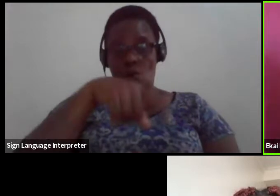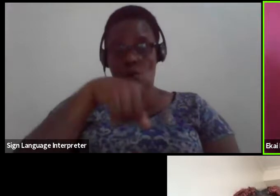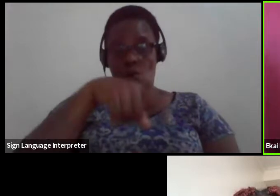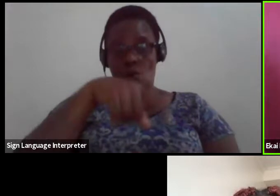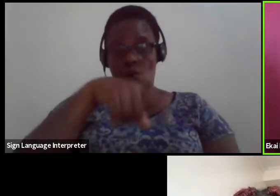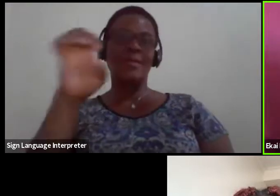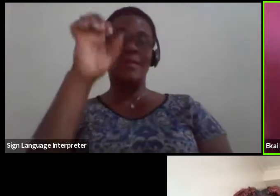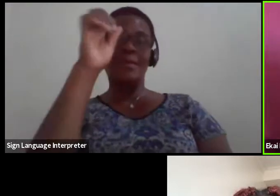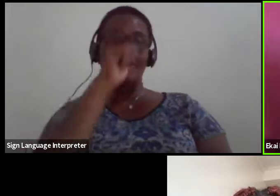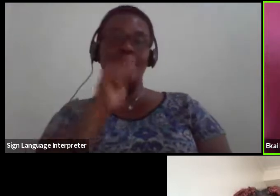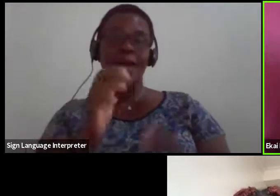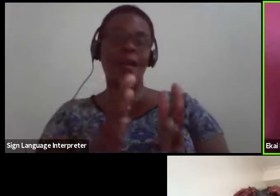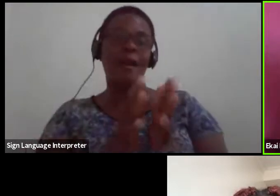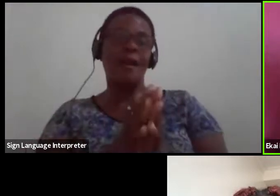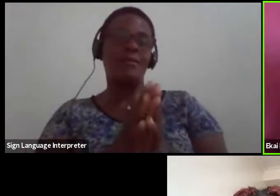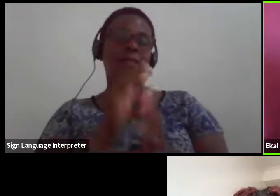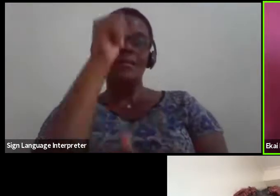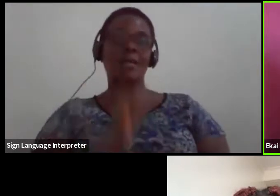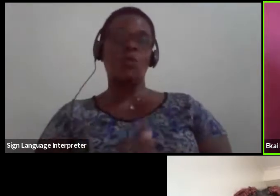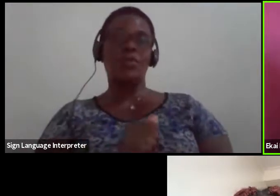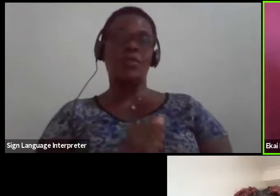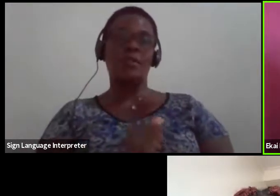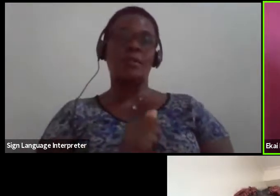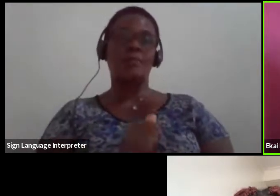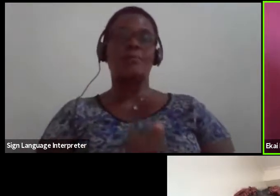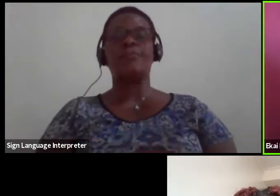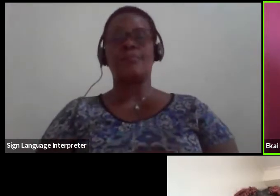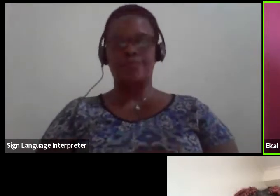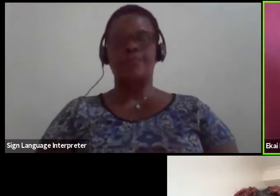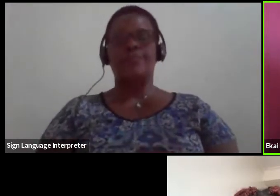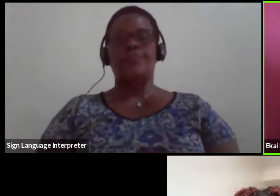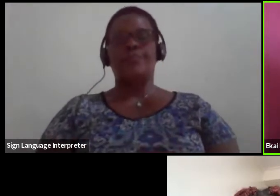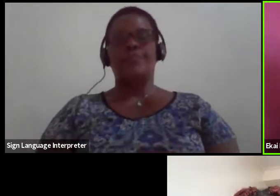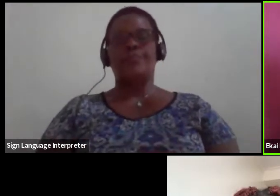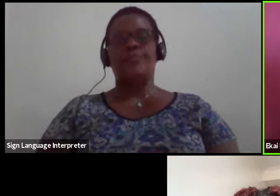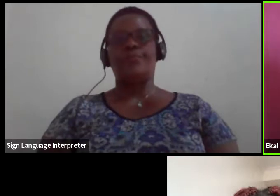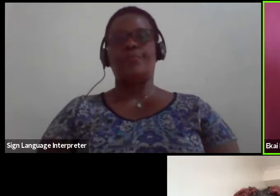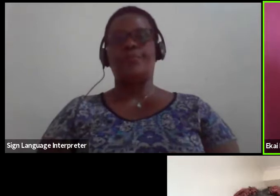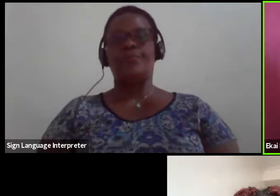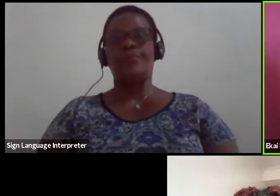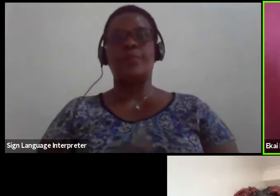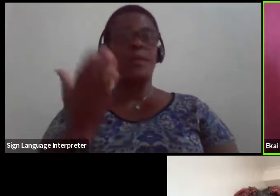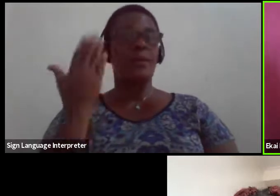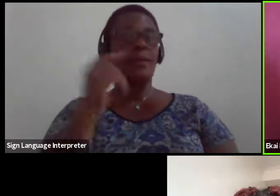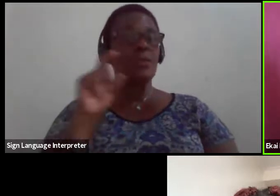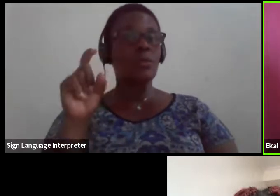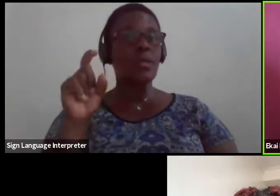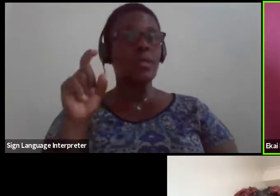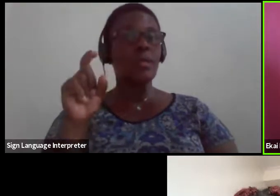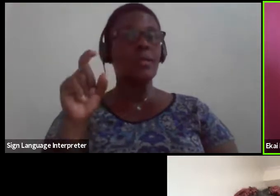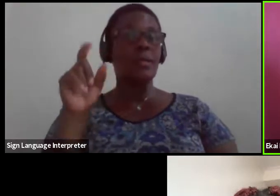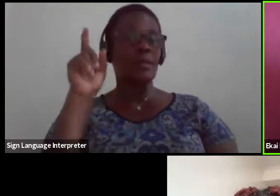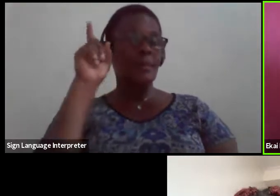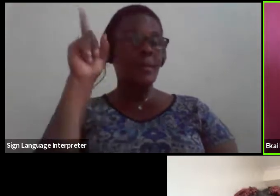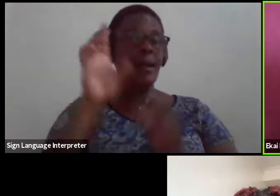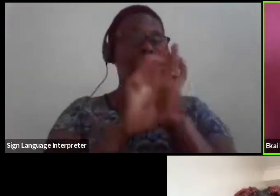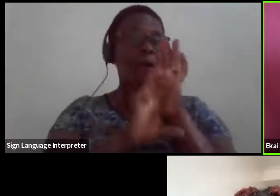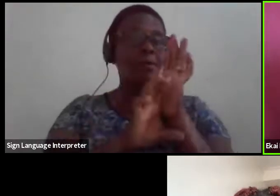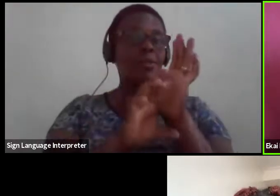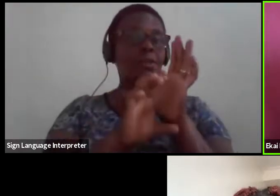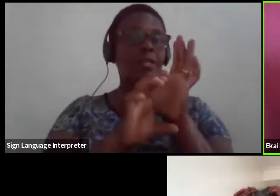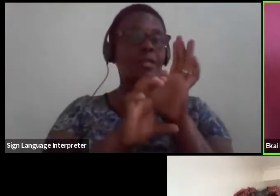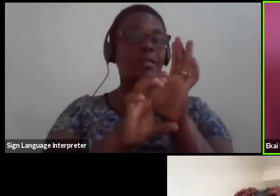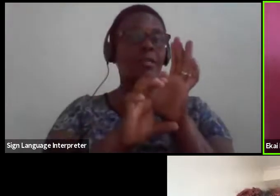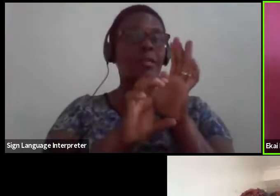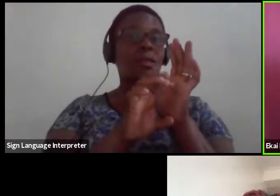also in Francophone Africa. So last week in Senegal, we did launch